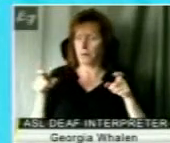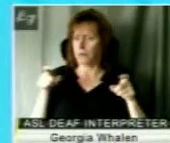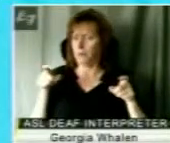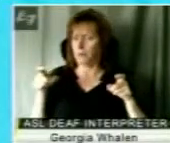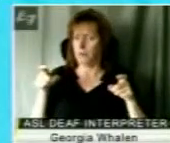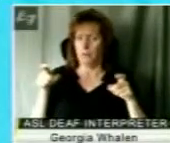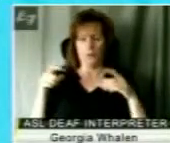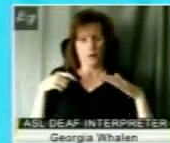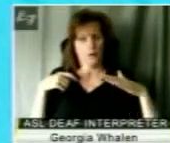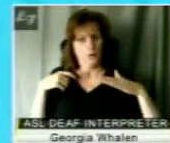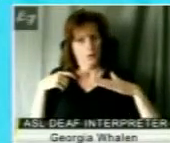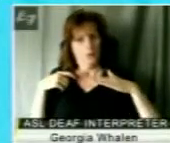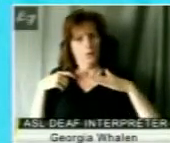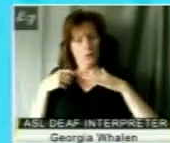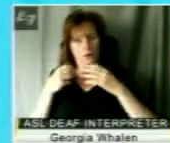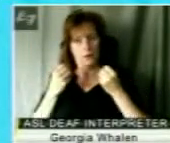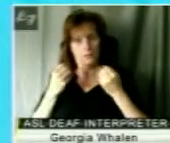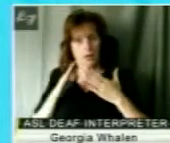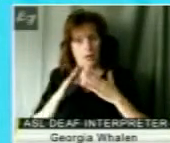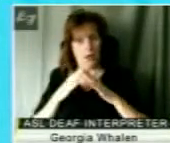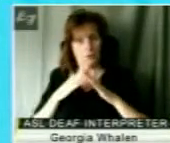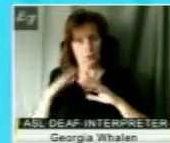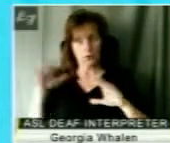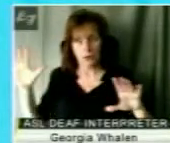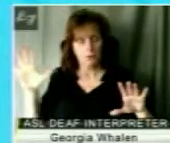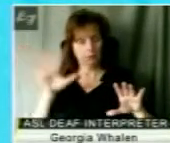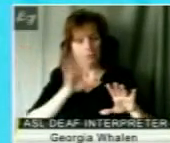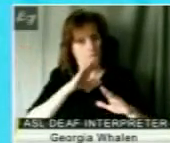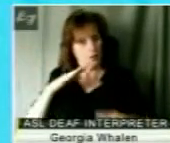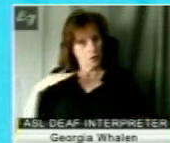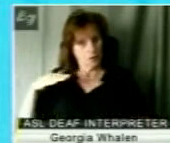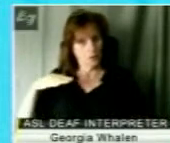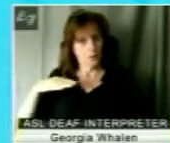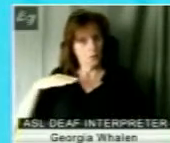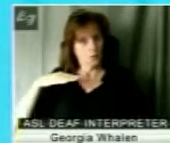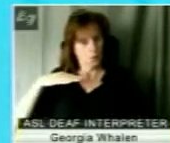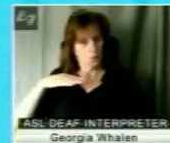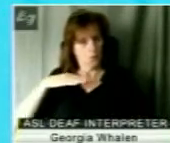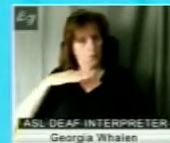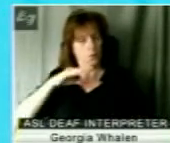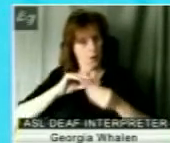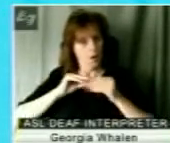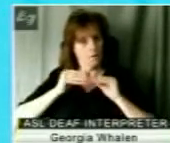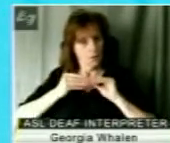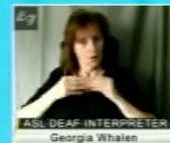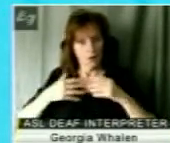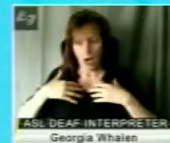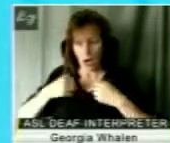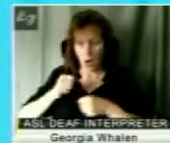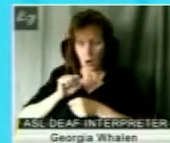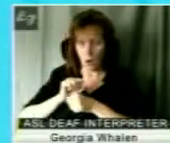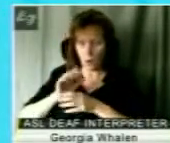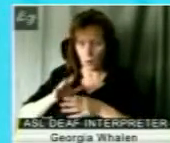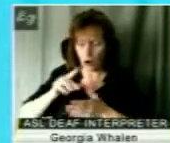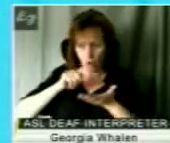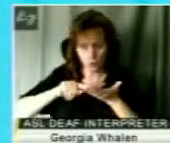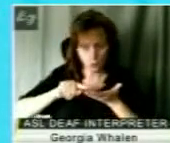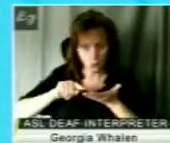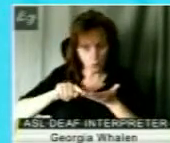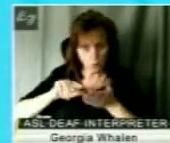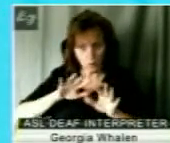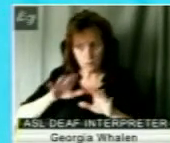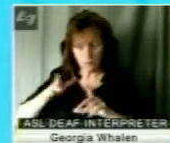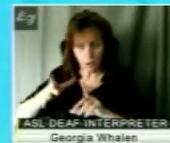number of cases in many communities, and significantly health officials have been able to trace where these cases originated. And that's certainly